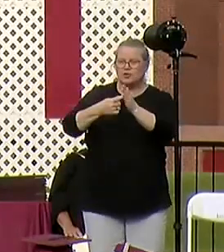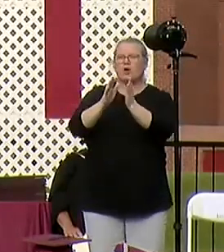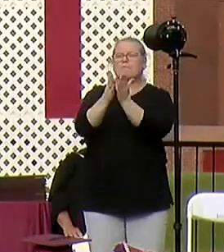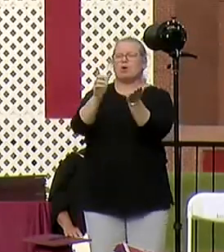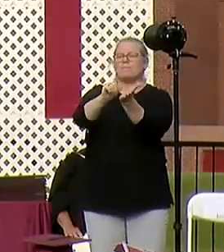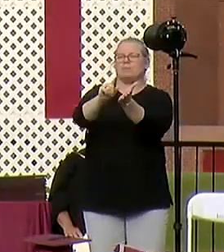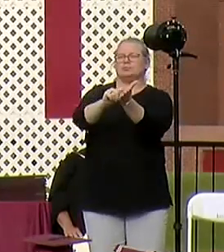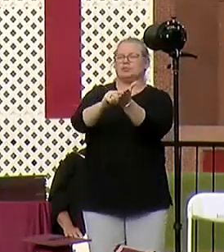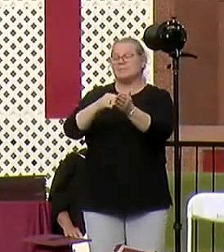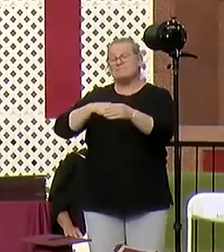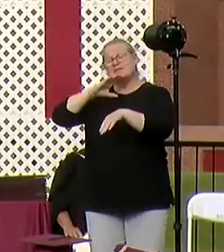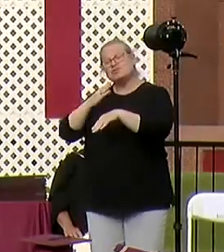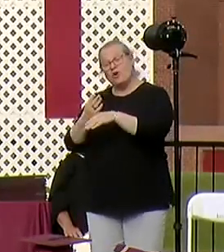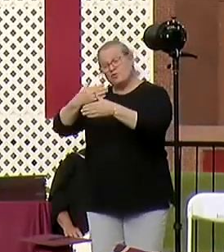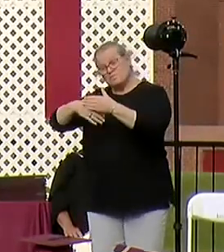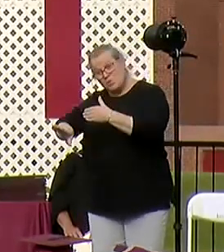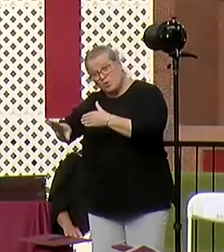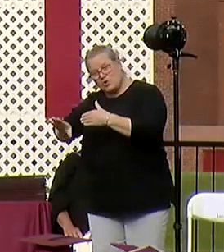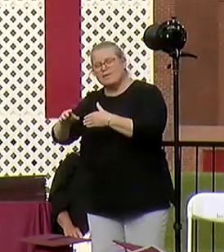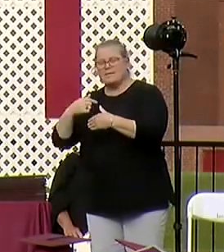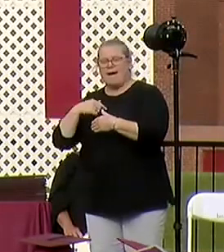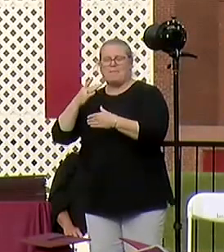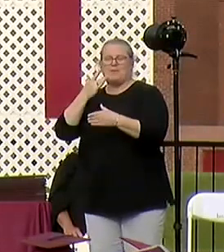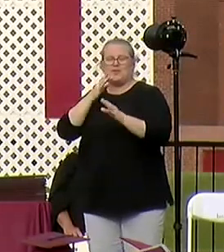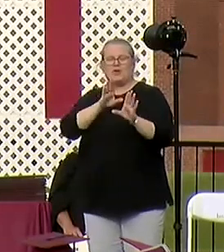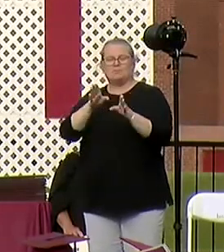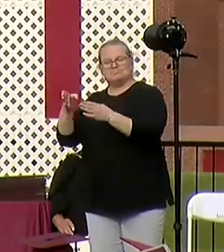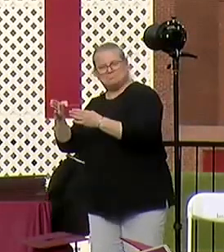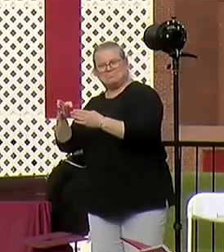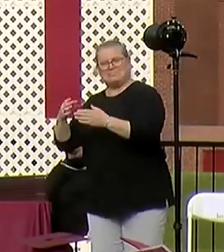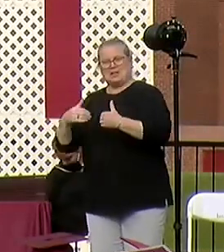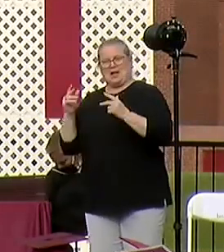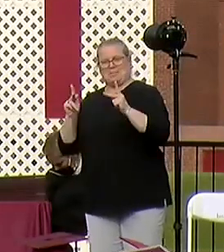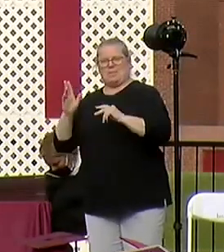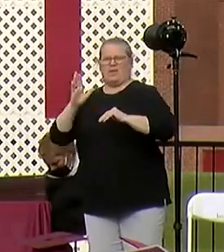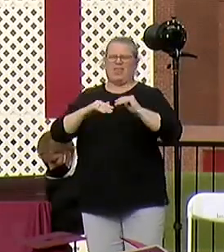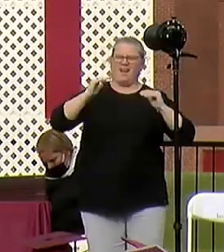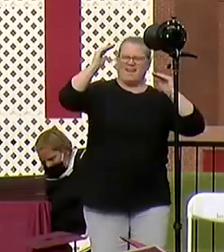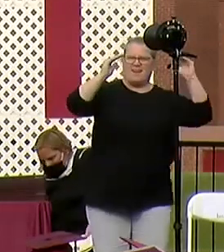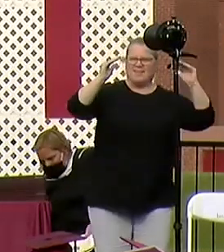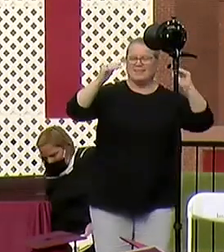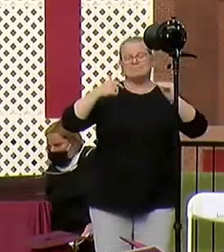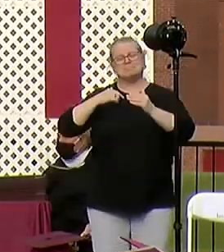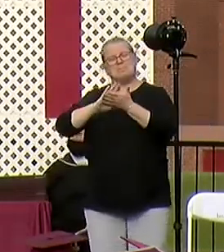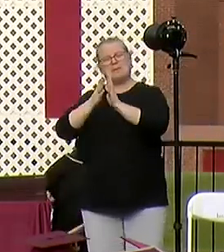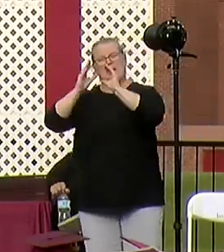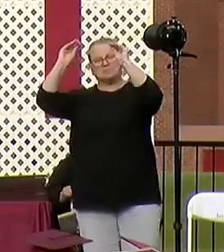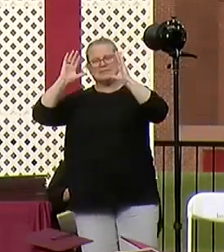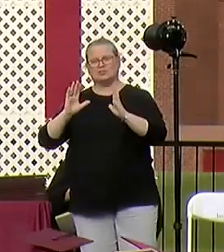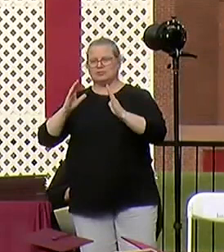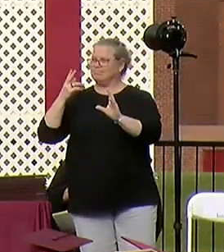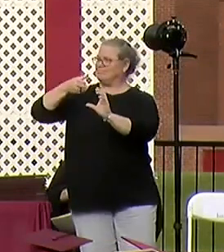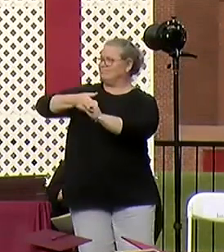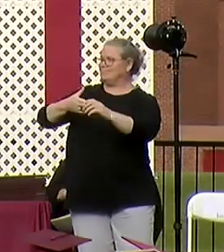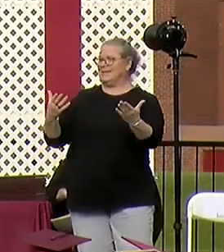people than edit the work of adults. So I became a teacher and came to Granby 17 years ago.